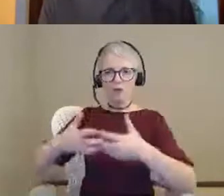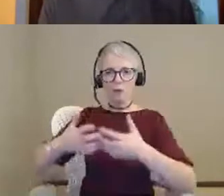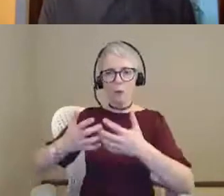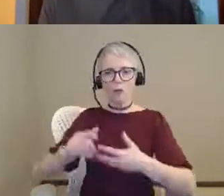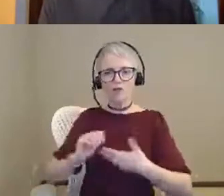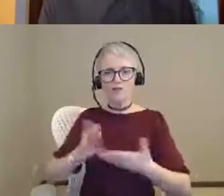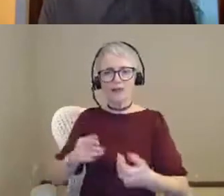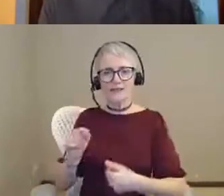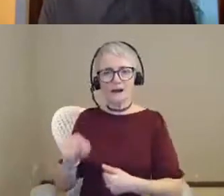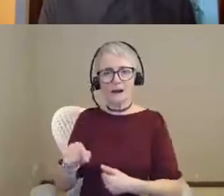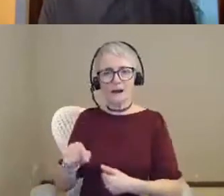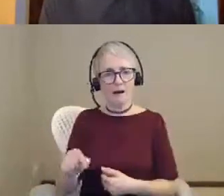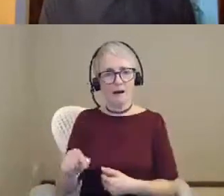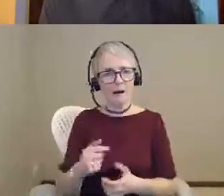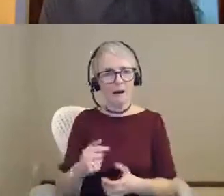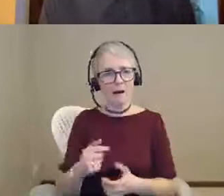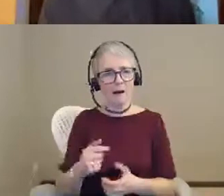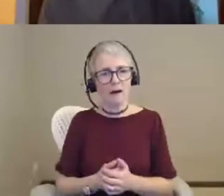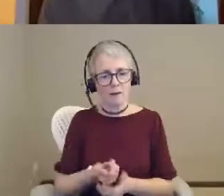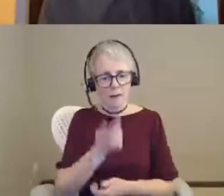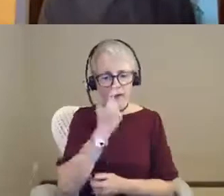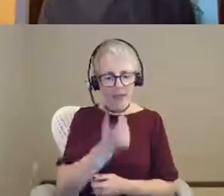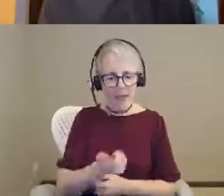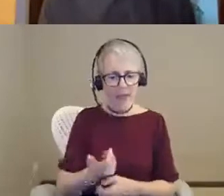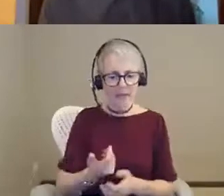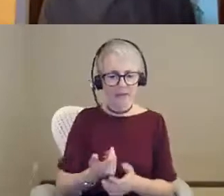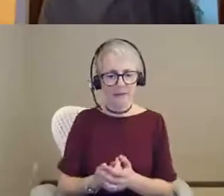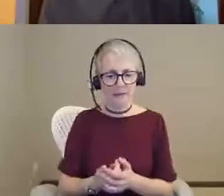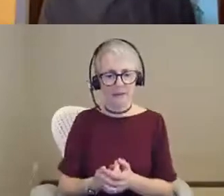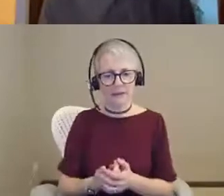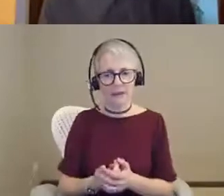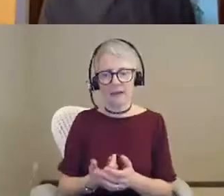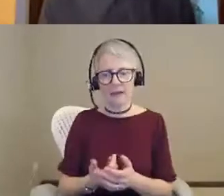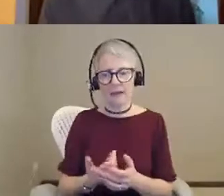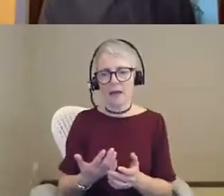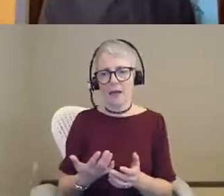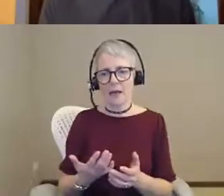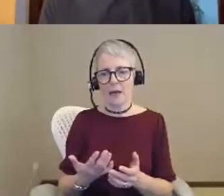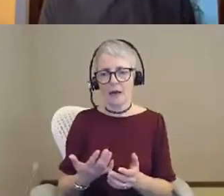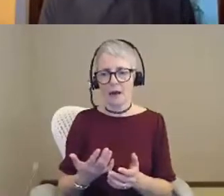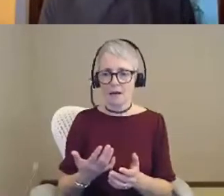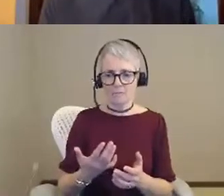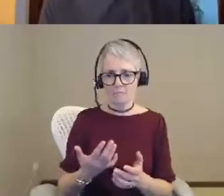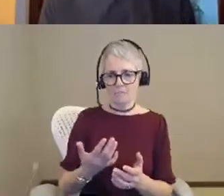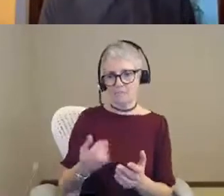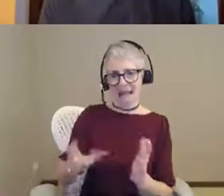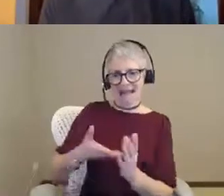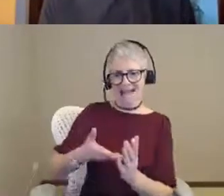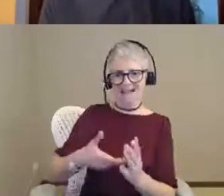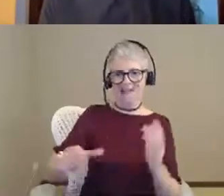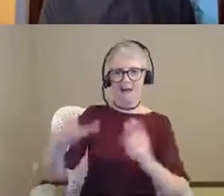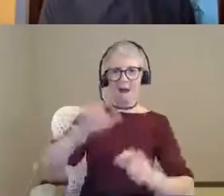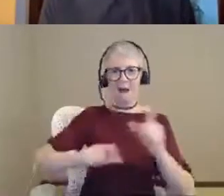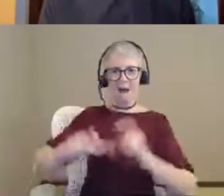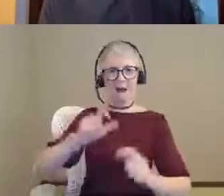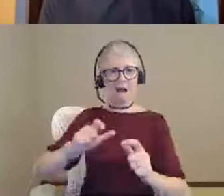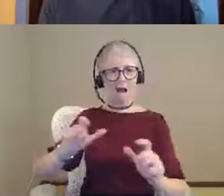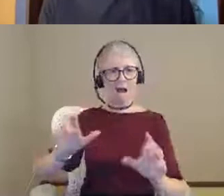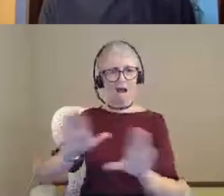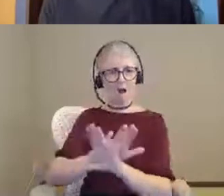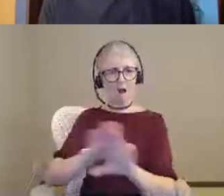a color contrast tracker automatically in their tool, you know, that's just going to make it easier, an